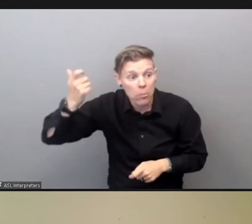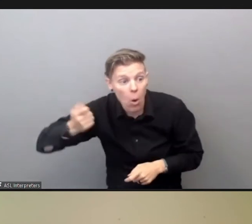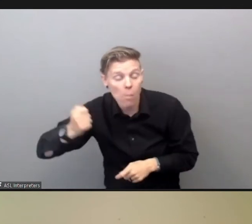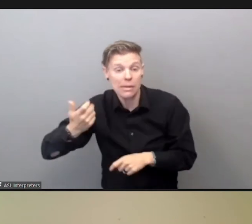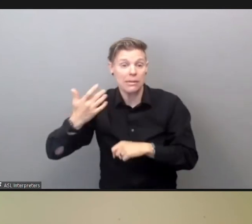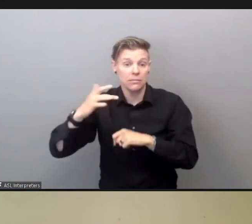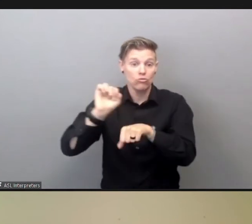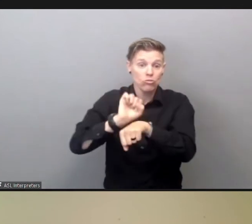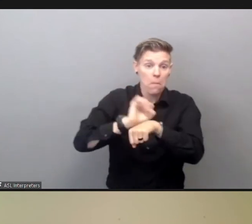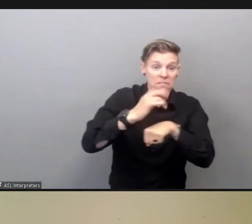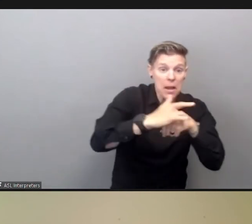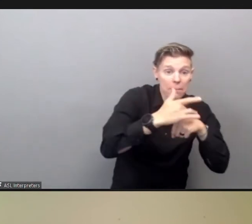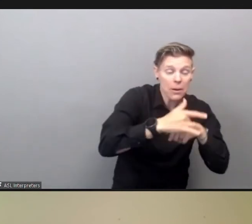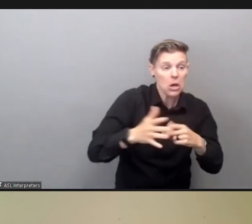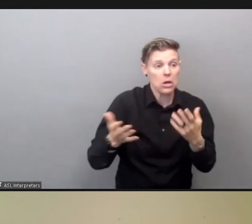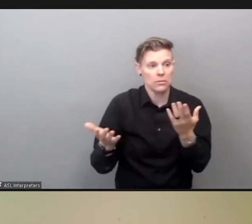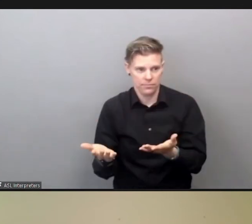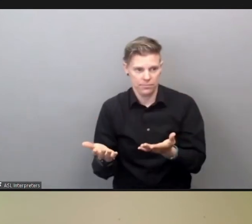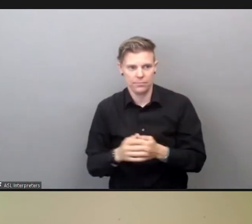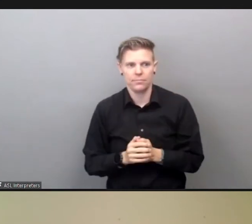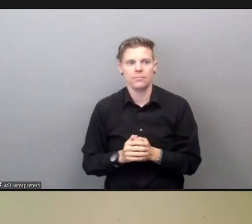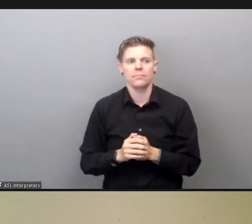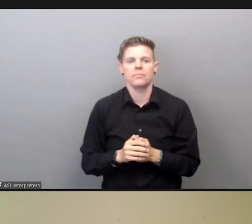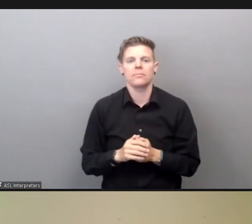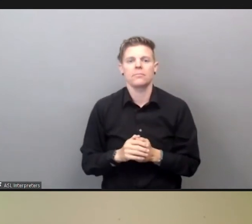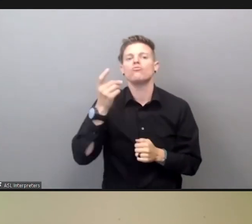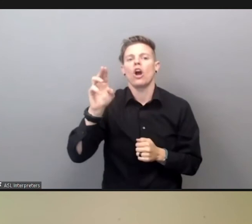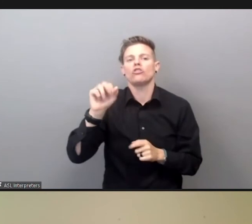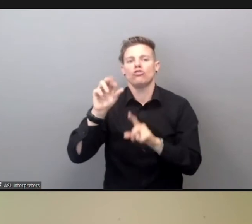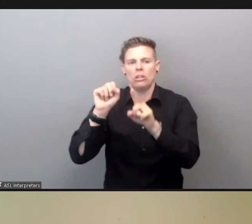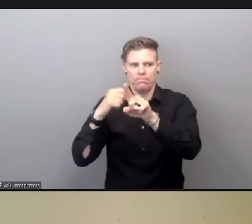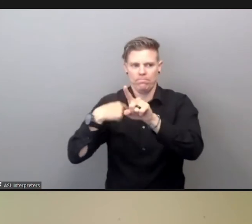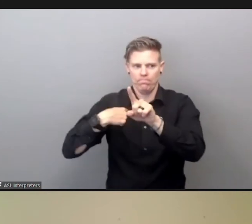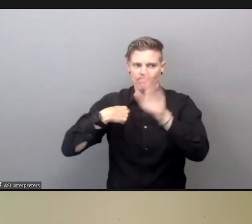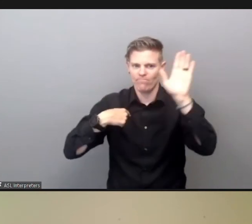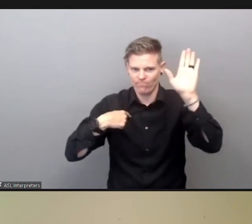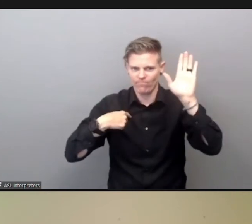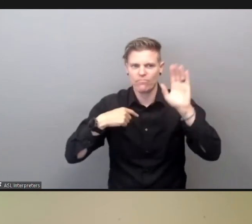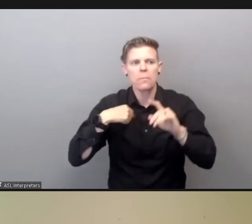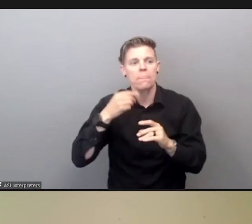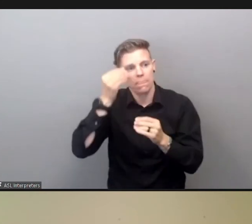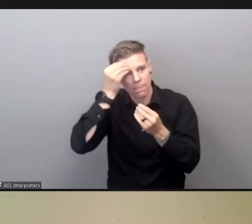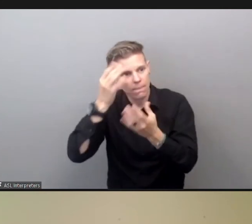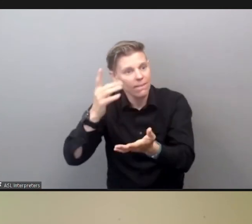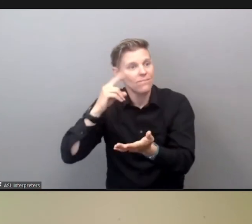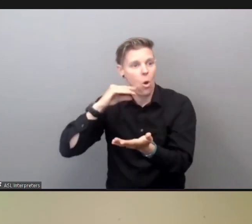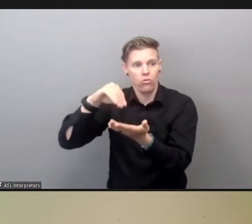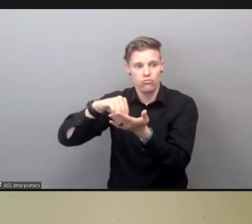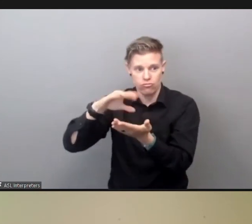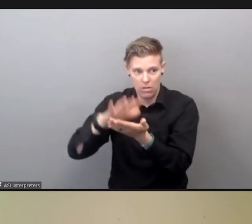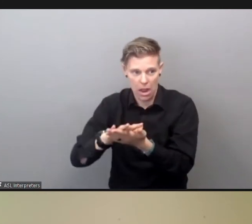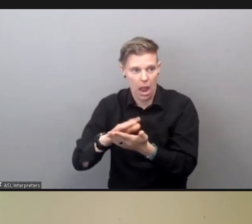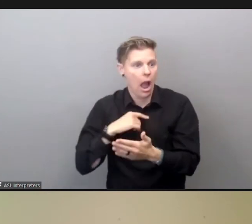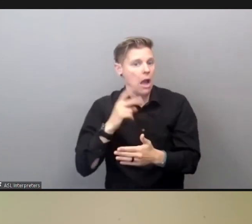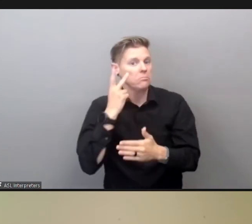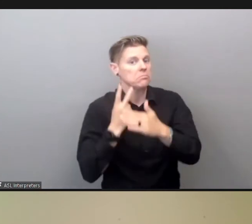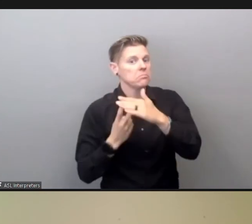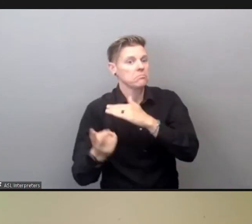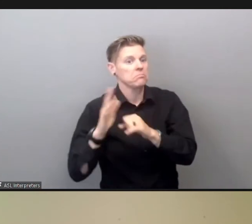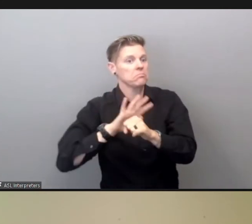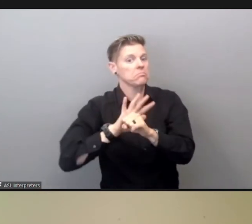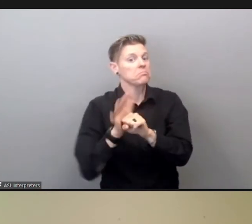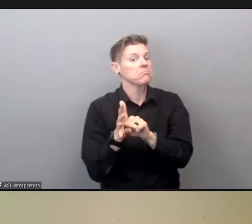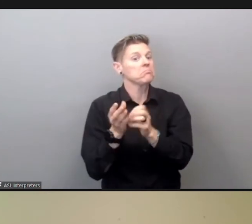Well, just for the record, I started predicting that the pandemic would be over, when it would be over